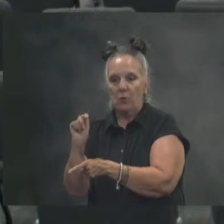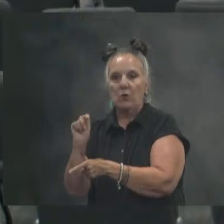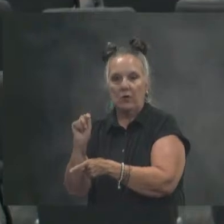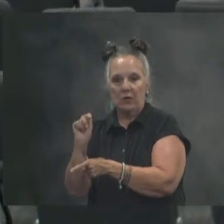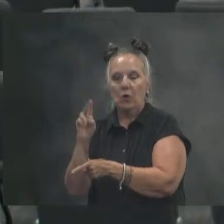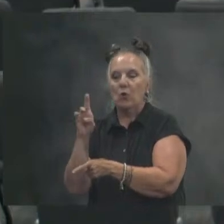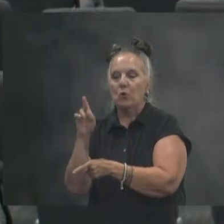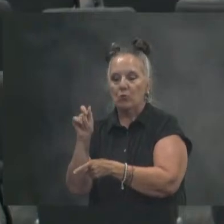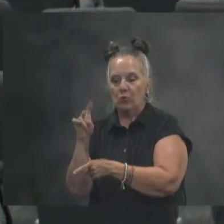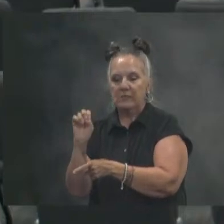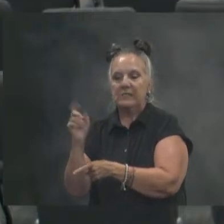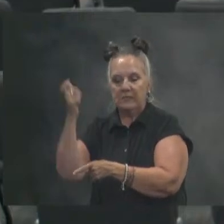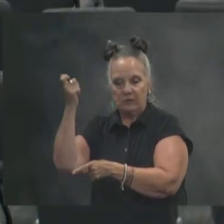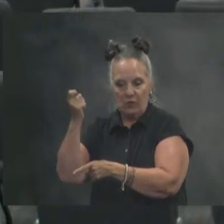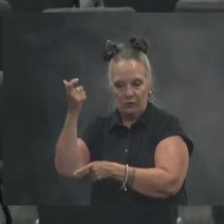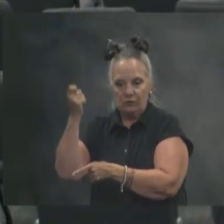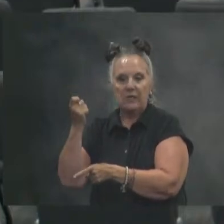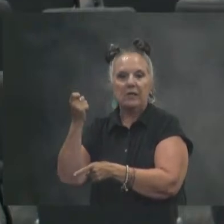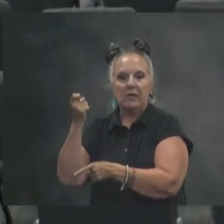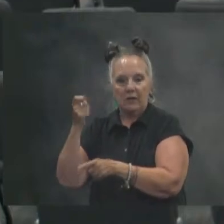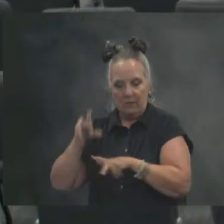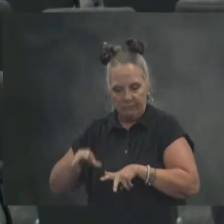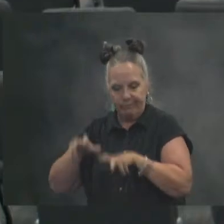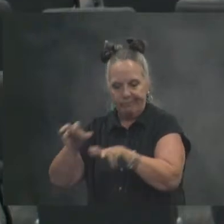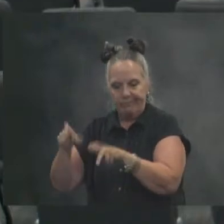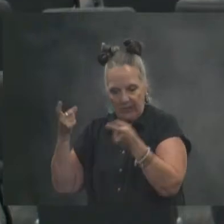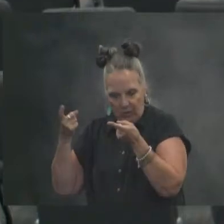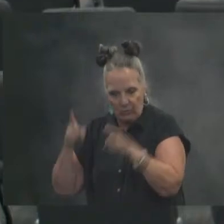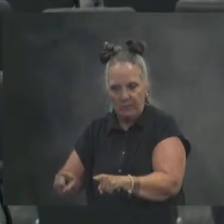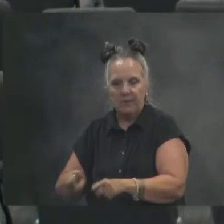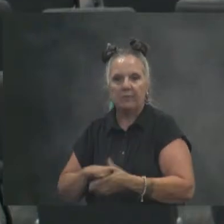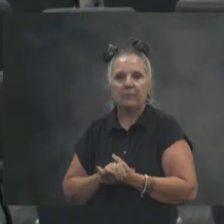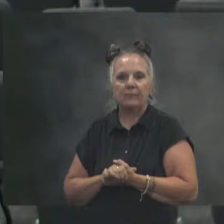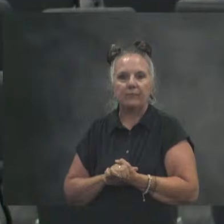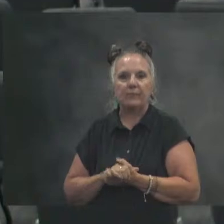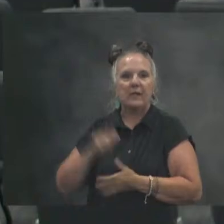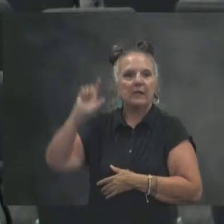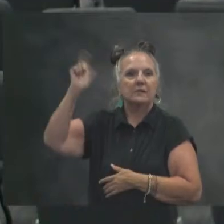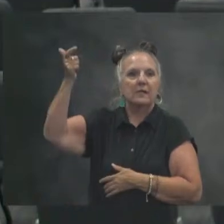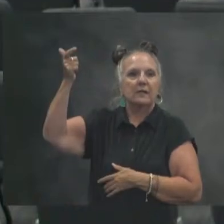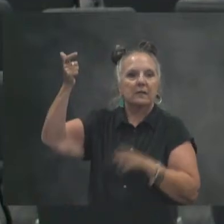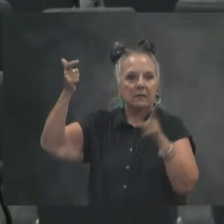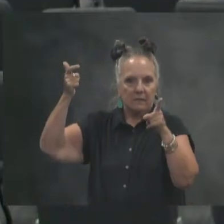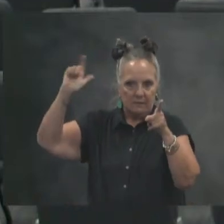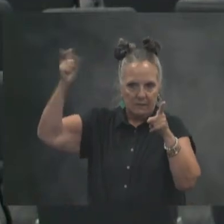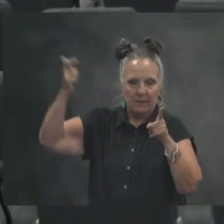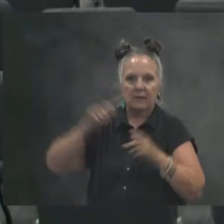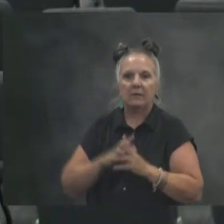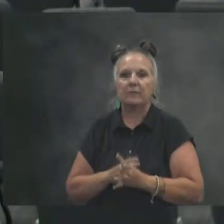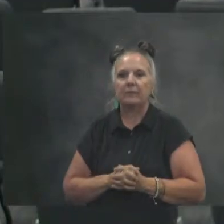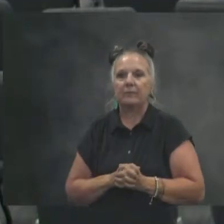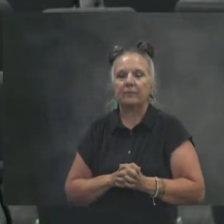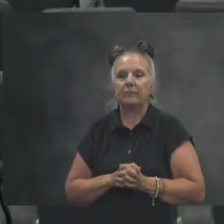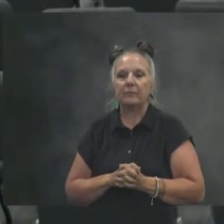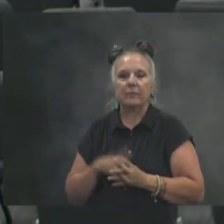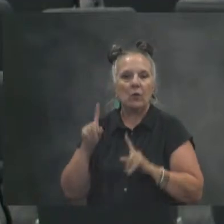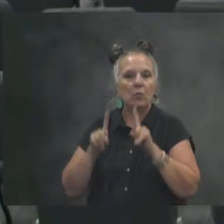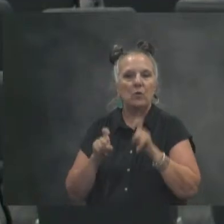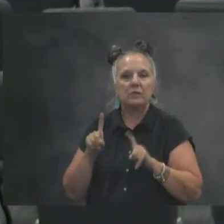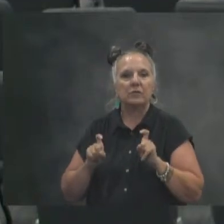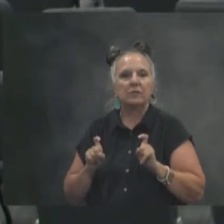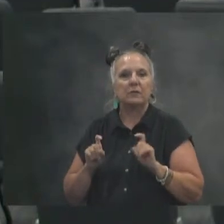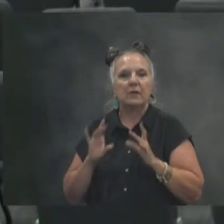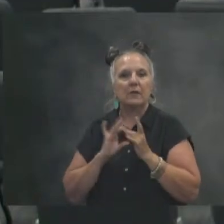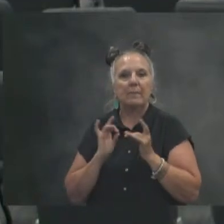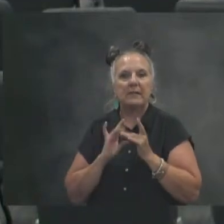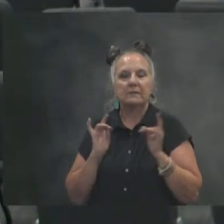Wilson Roritan Club Scholarship Endowment Agreement. Is there a second? Second. Thank you, Dr. Zentmeyer. Any questions,